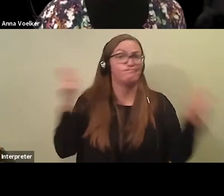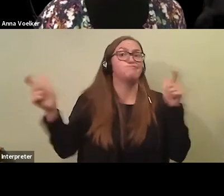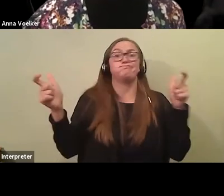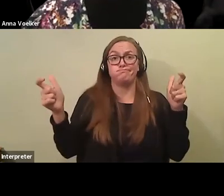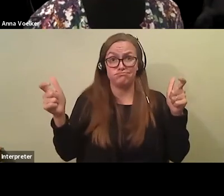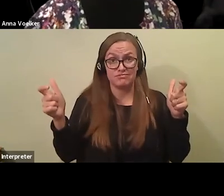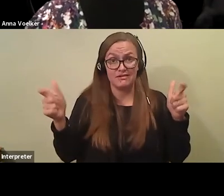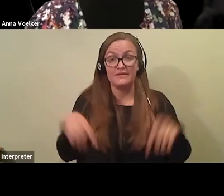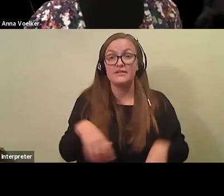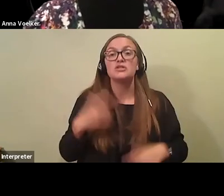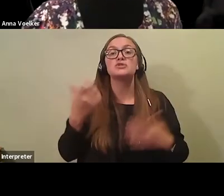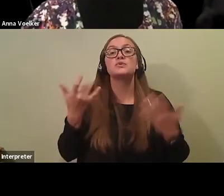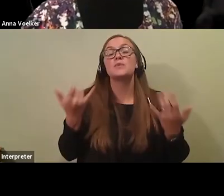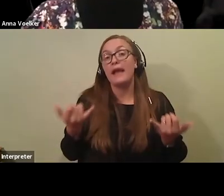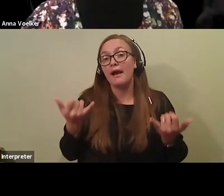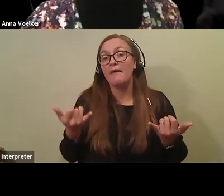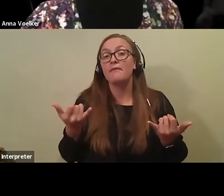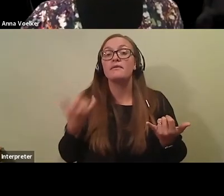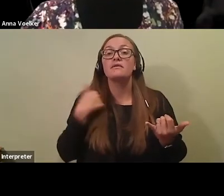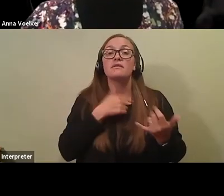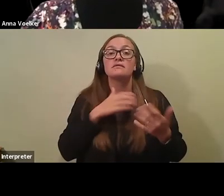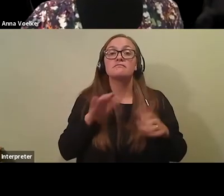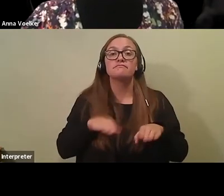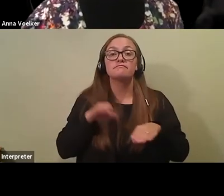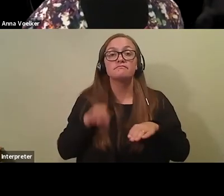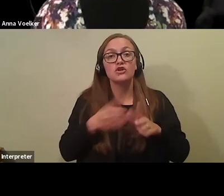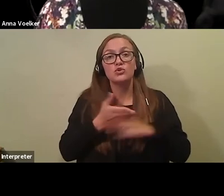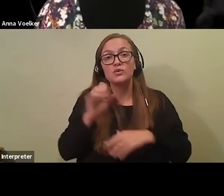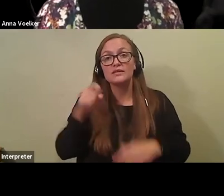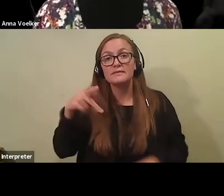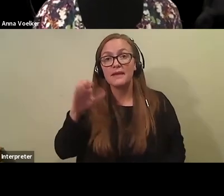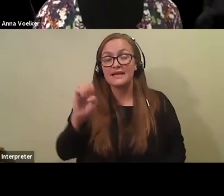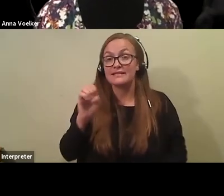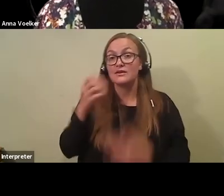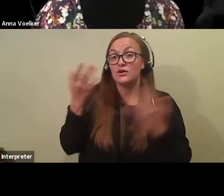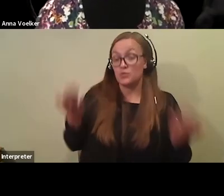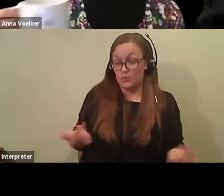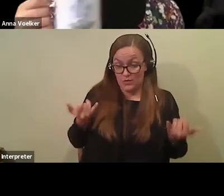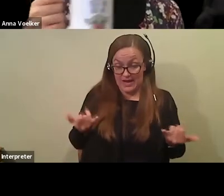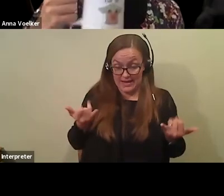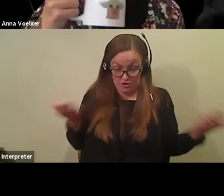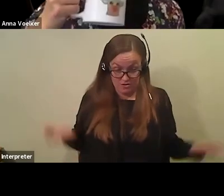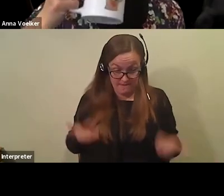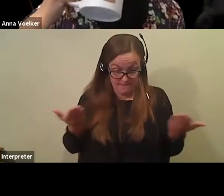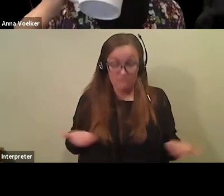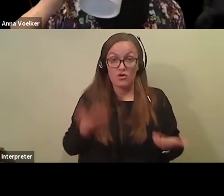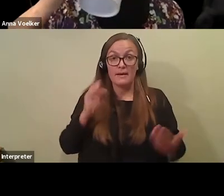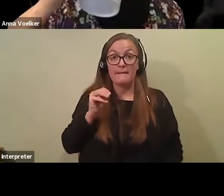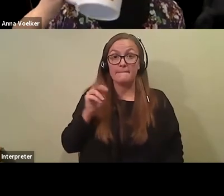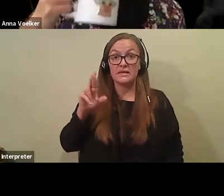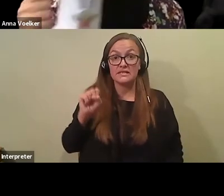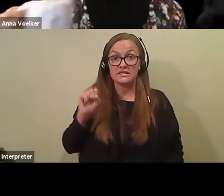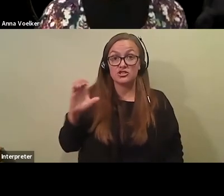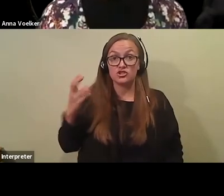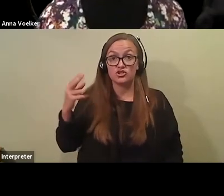one step at a time. I'm sitting here with Mrs. Chippy in my home office in Columbus, Ohio. if I